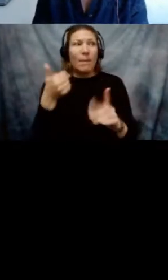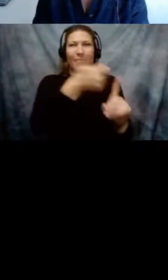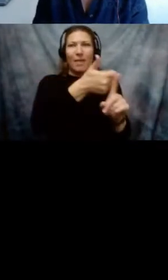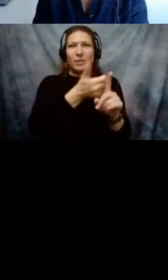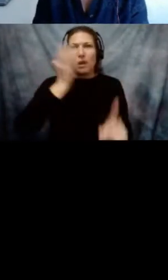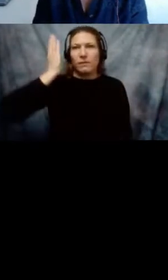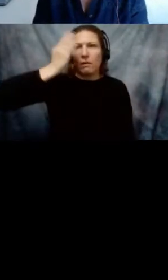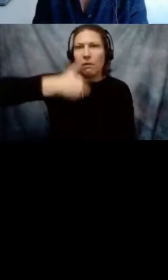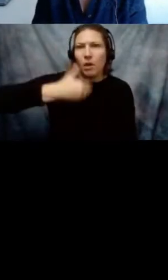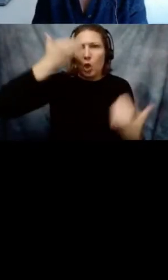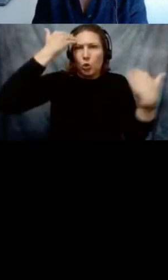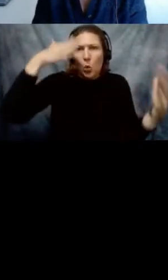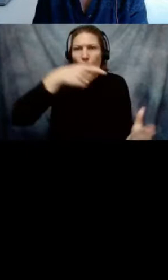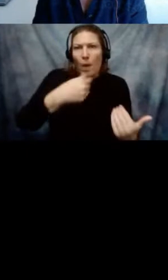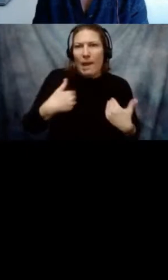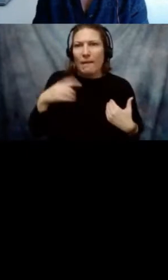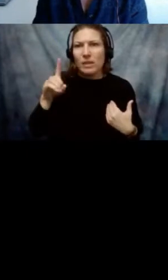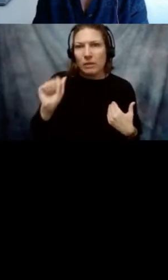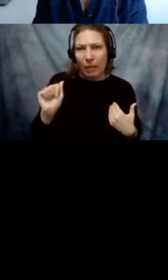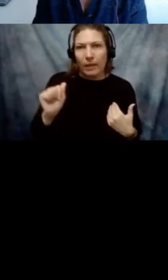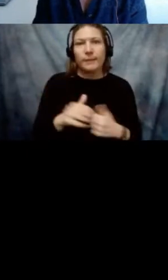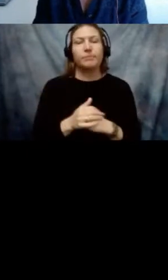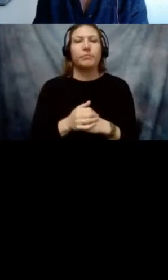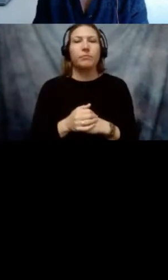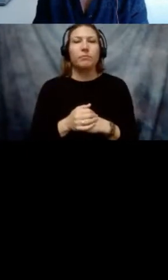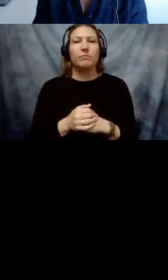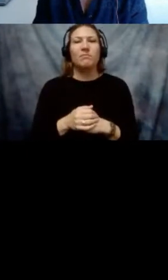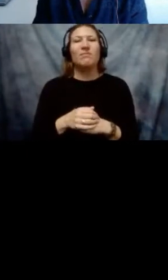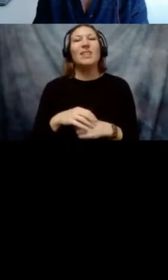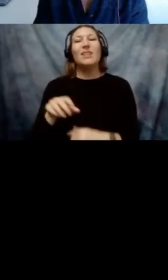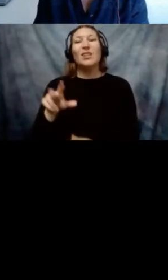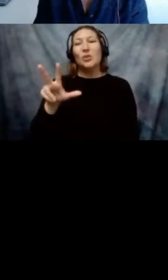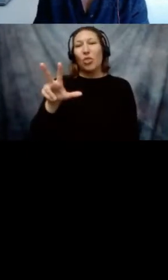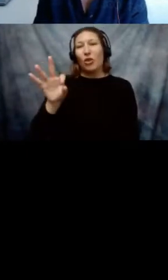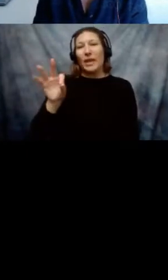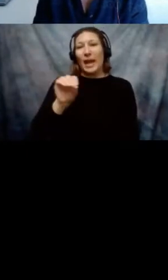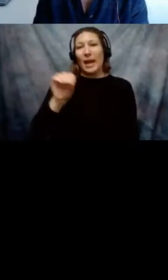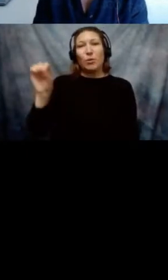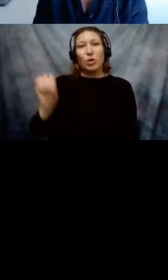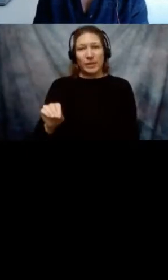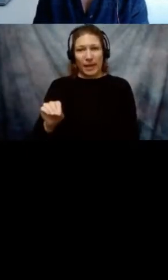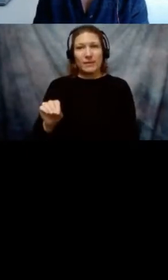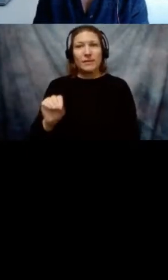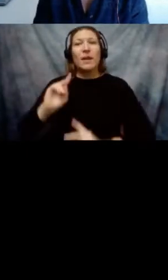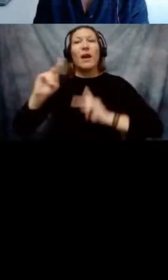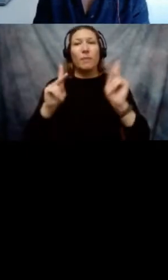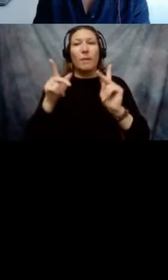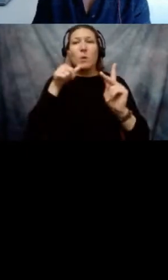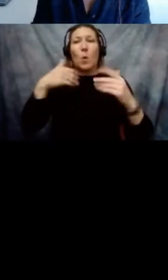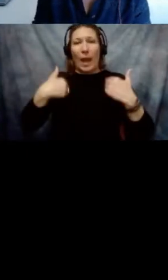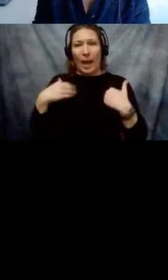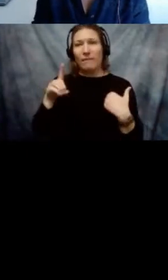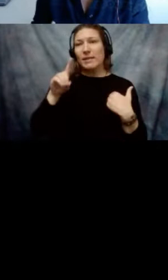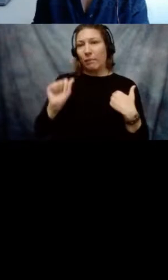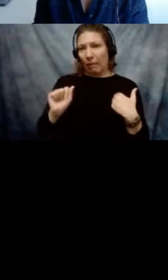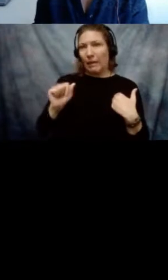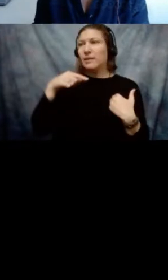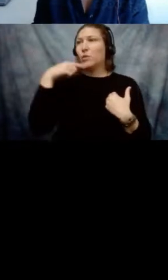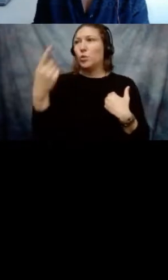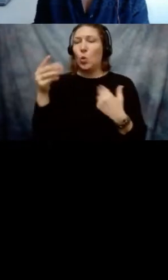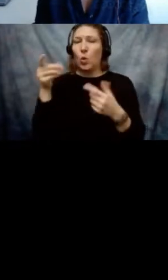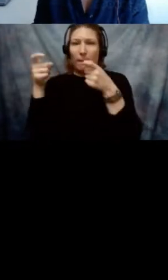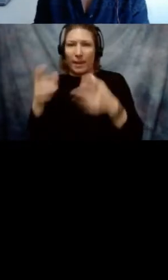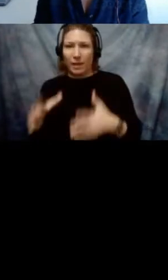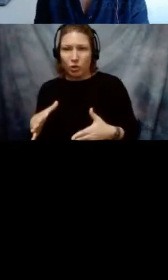of employees with disabilities have disclosed this to their manager and 21% to HR. And if you add to this the